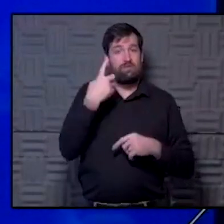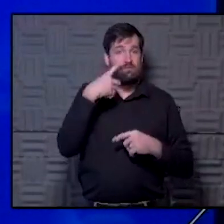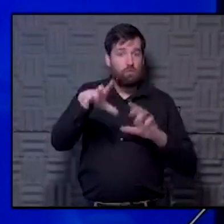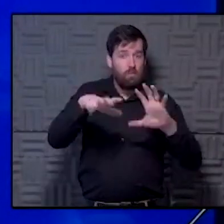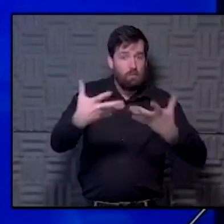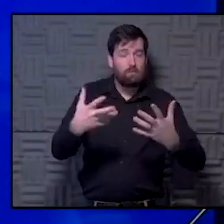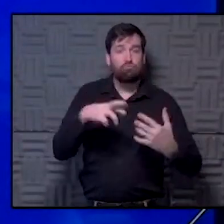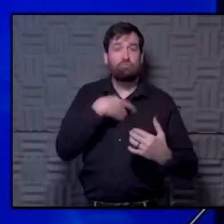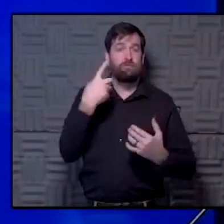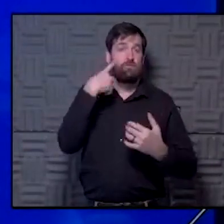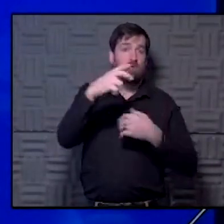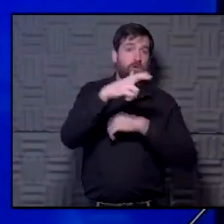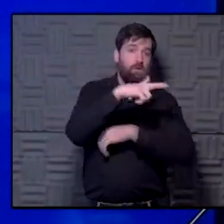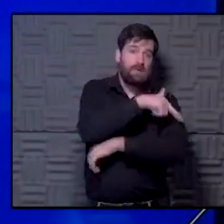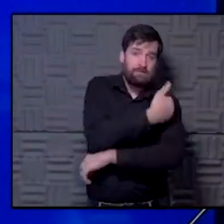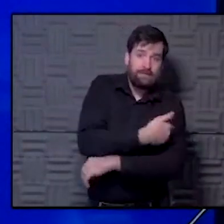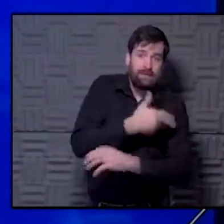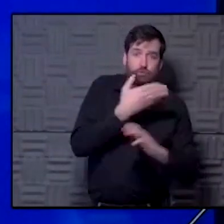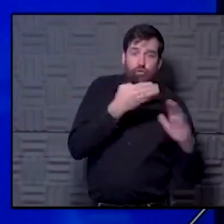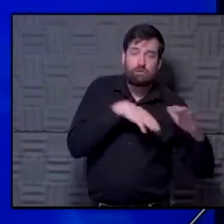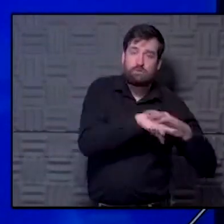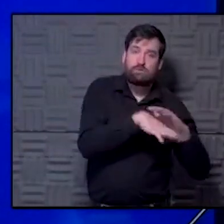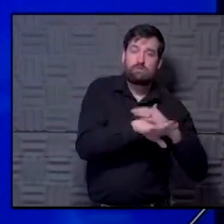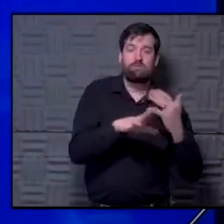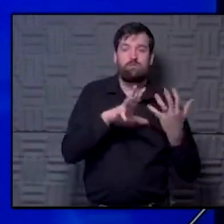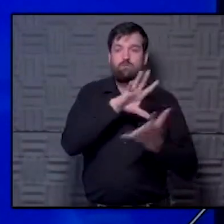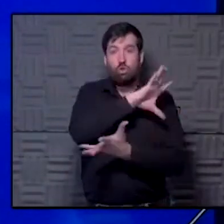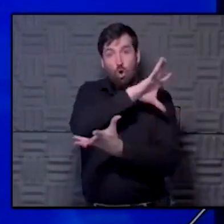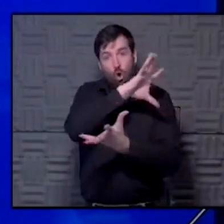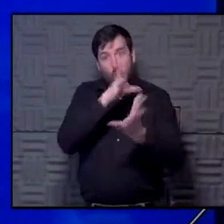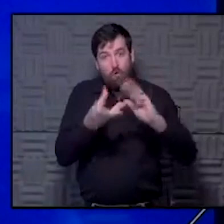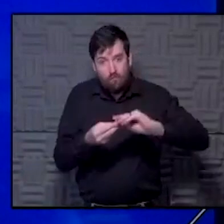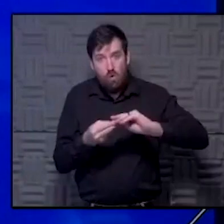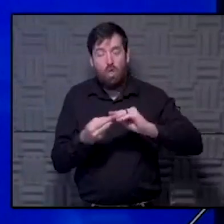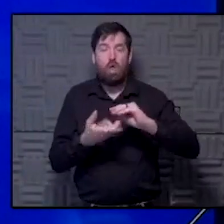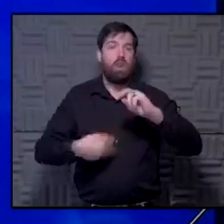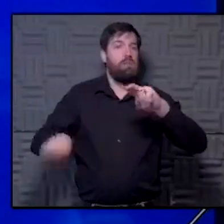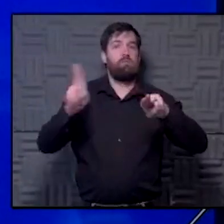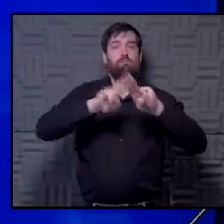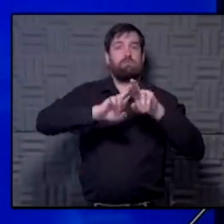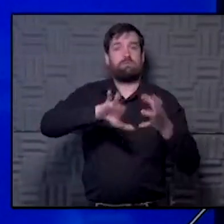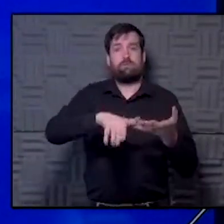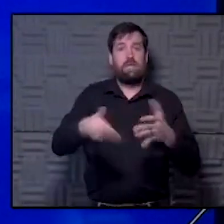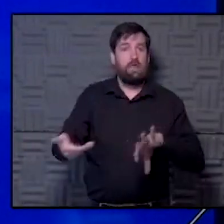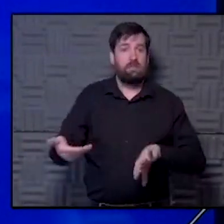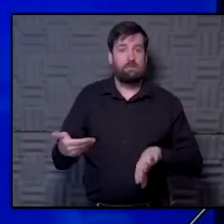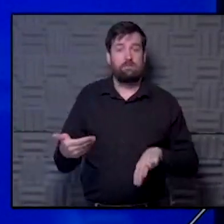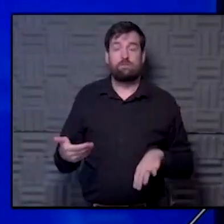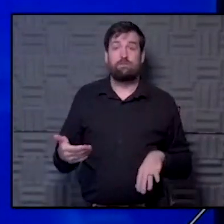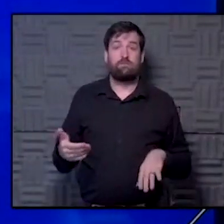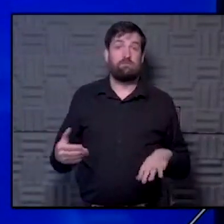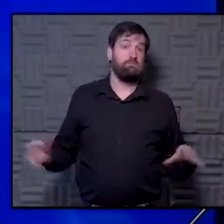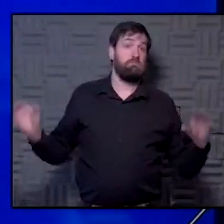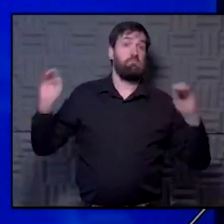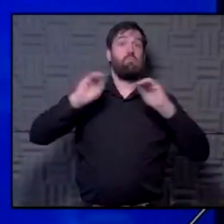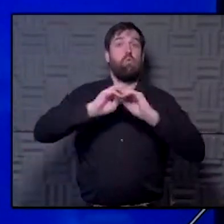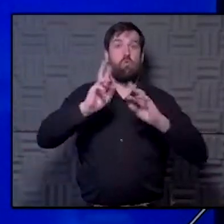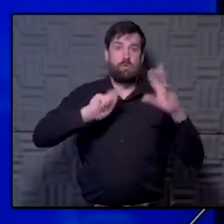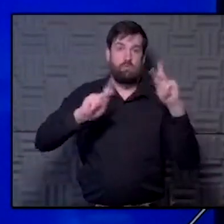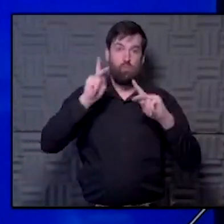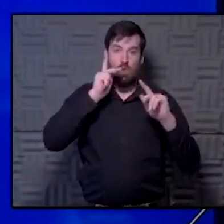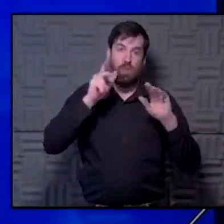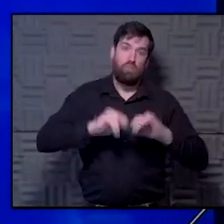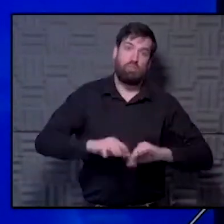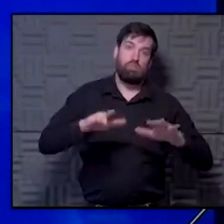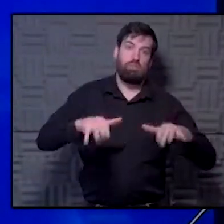for hospitalization and overall increase in a number of deaths as more people would be infected